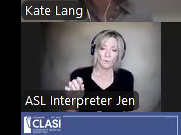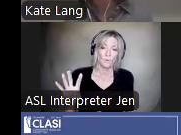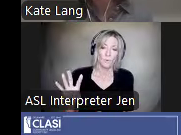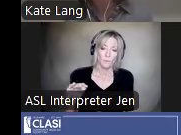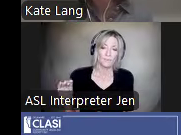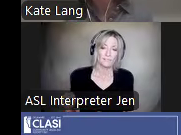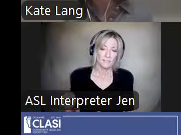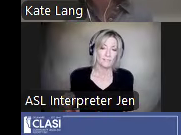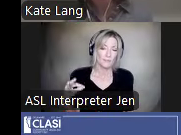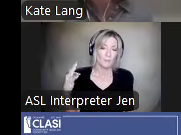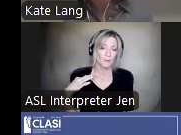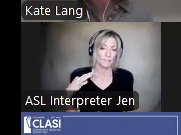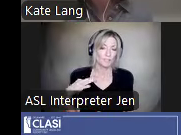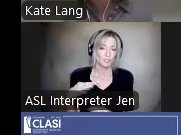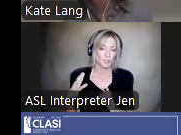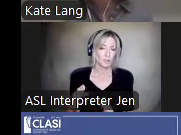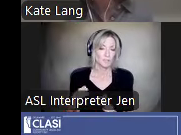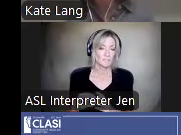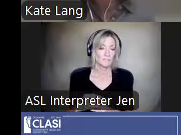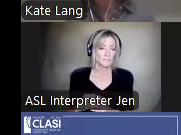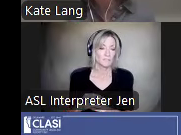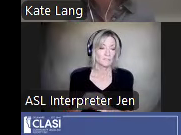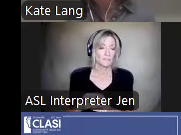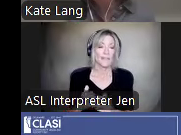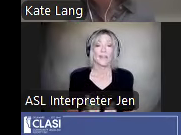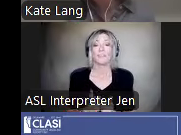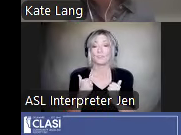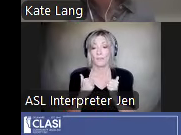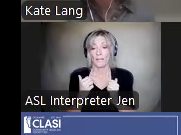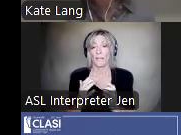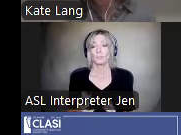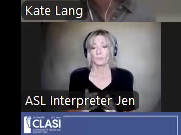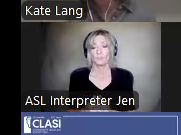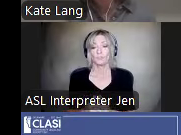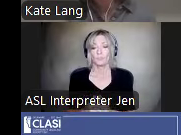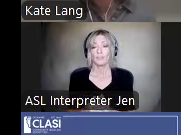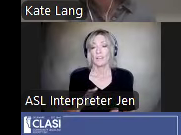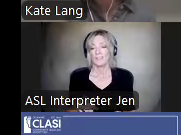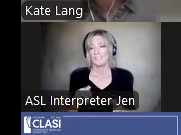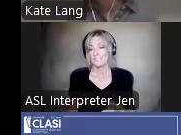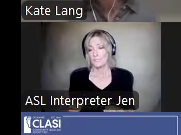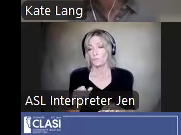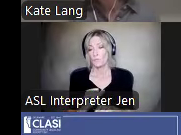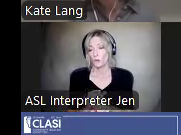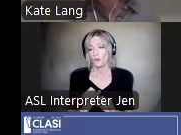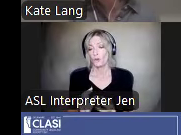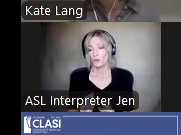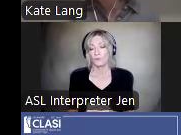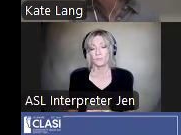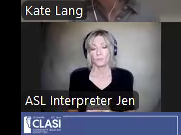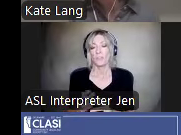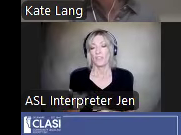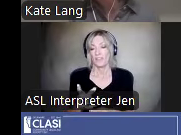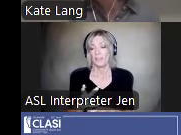5.4% of beneficiaries. And then survivors of deceased workers uh,